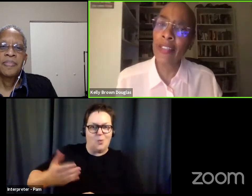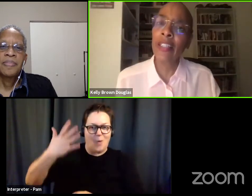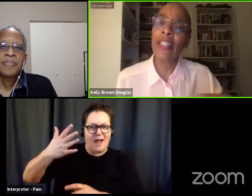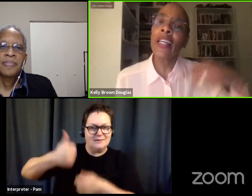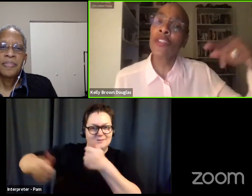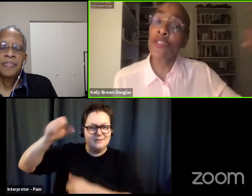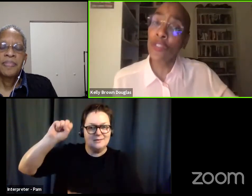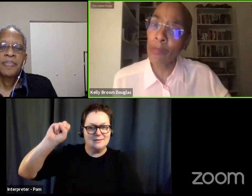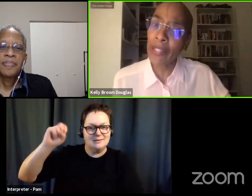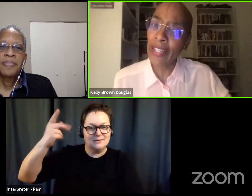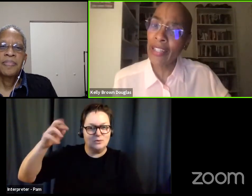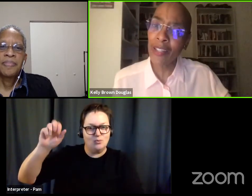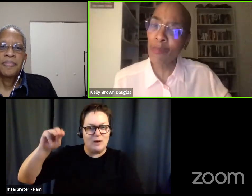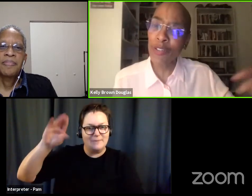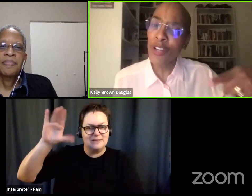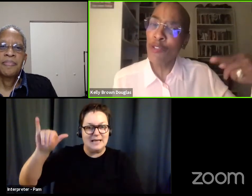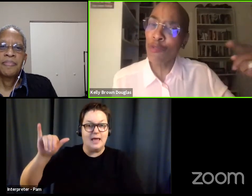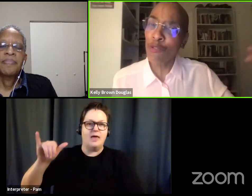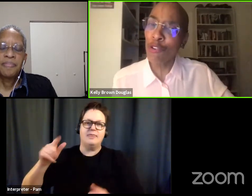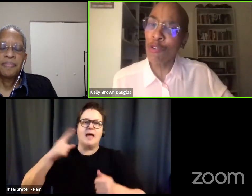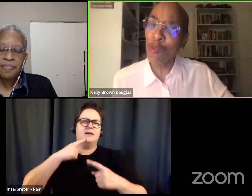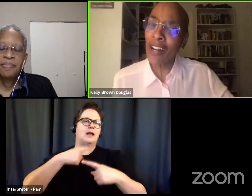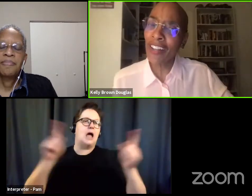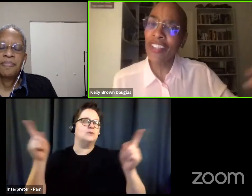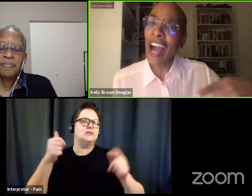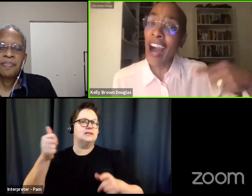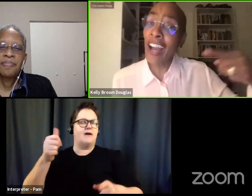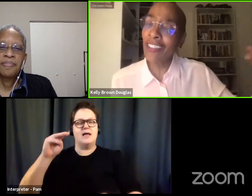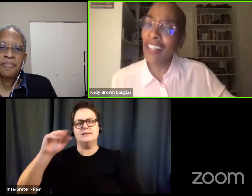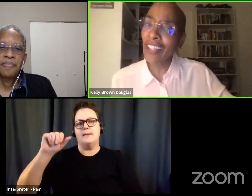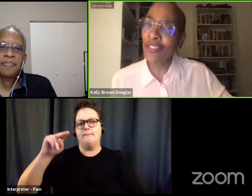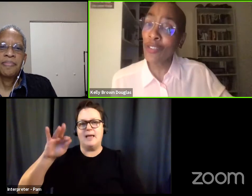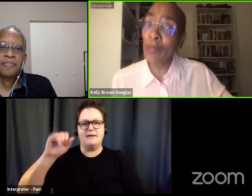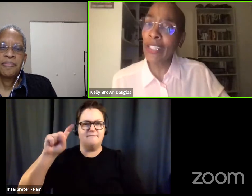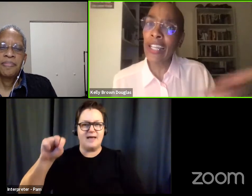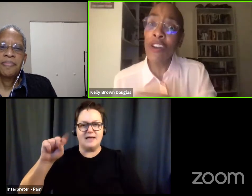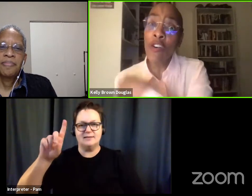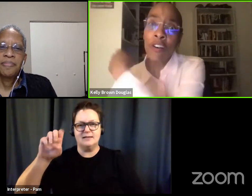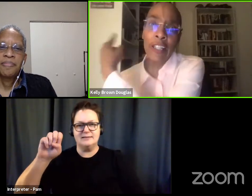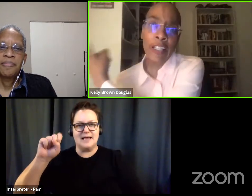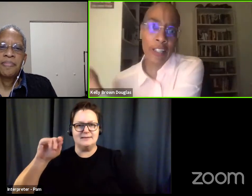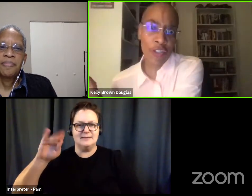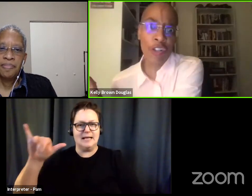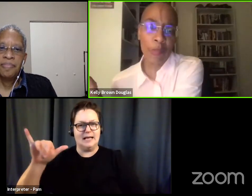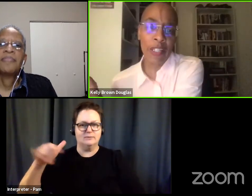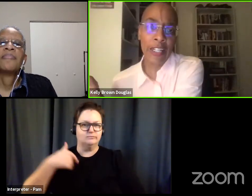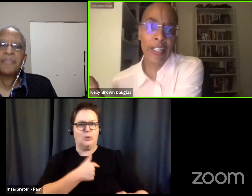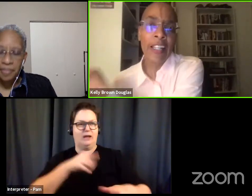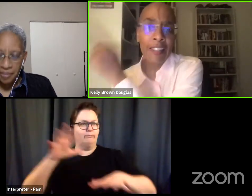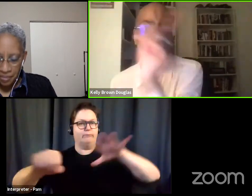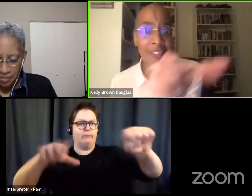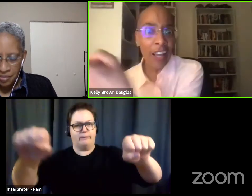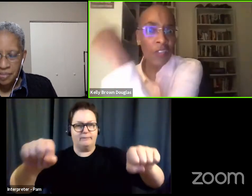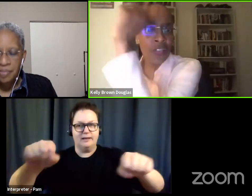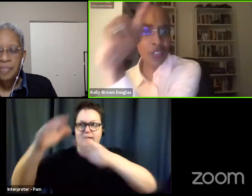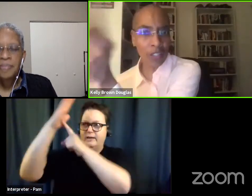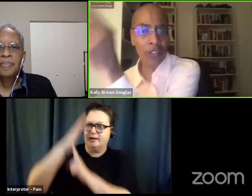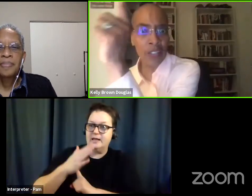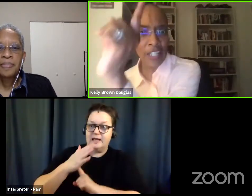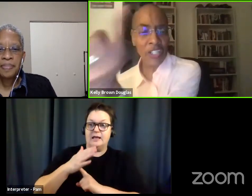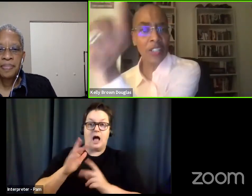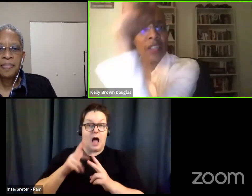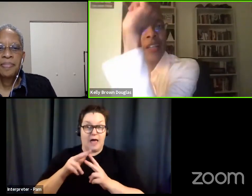manifest destiny, exterminating them. The rule was either they assimilate or they get exterminated. That's how